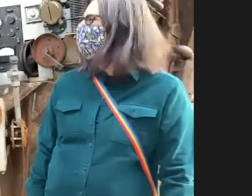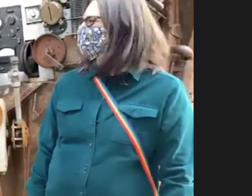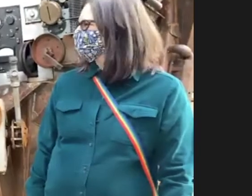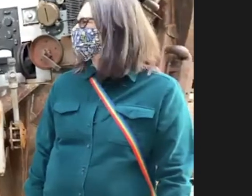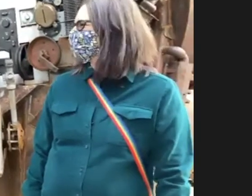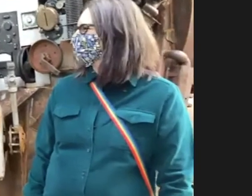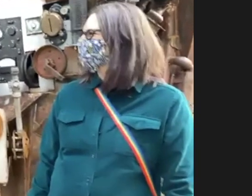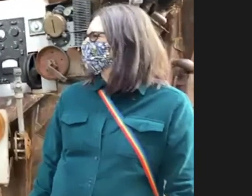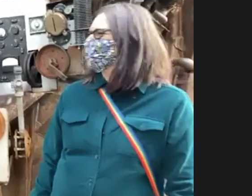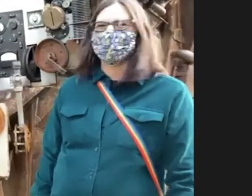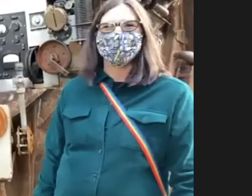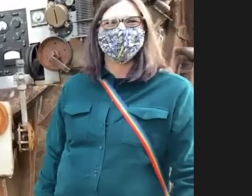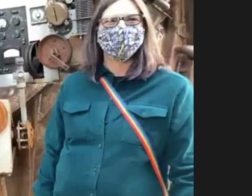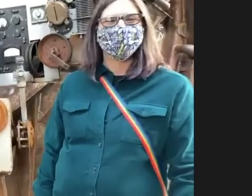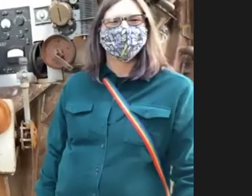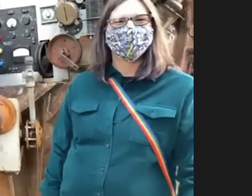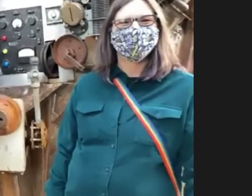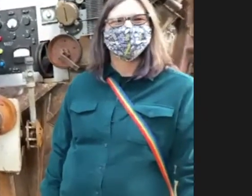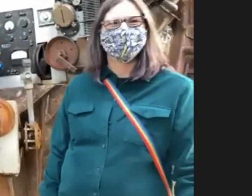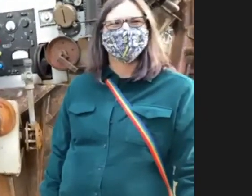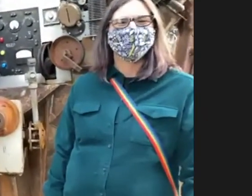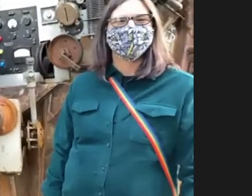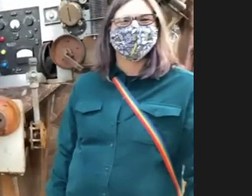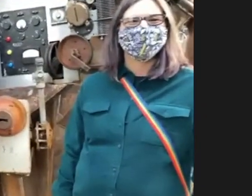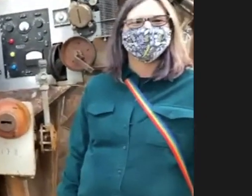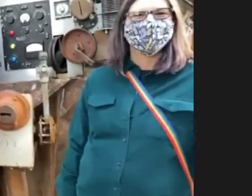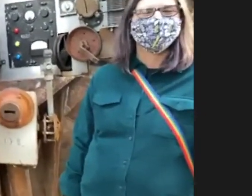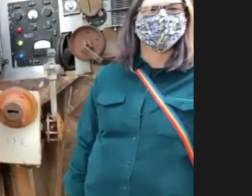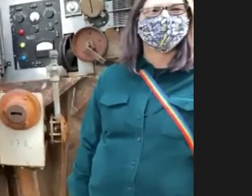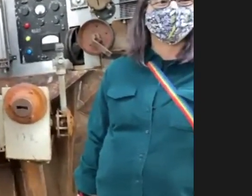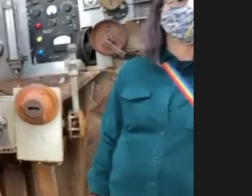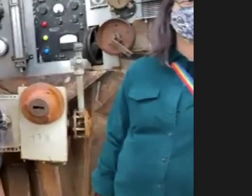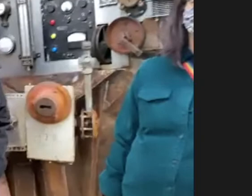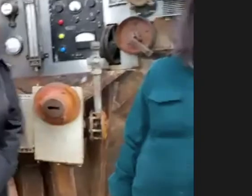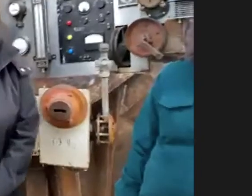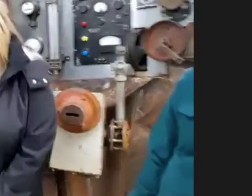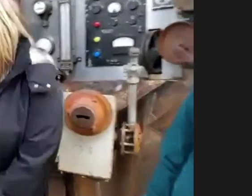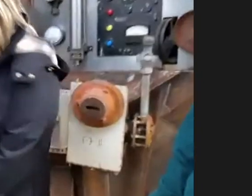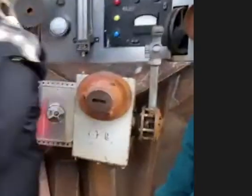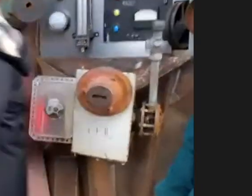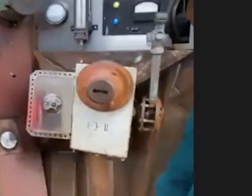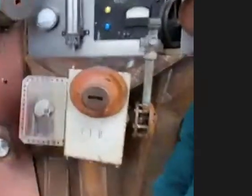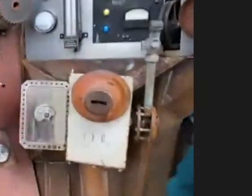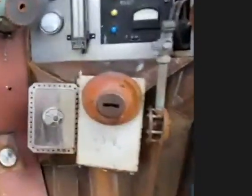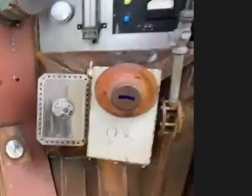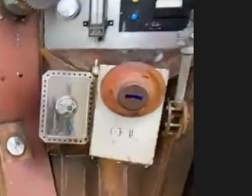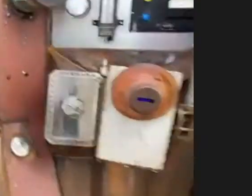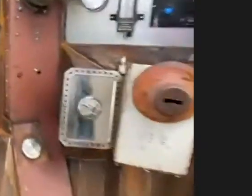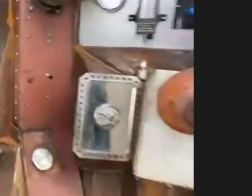Thank you so much for coming. I really enjoyed it. So we're going to make our way over to our read aloud. We're going to read aloud out here in this